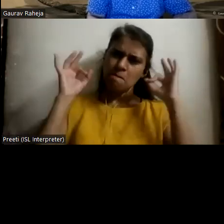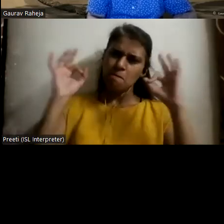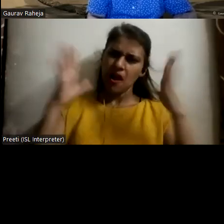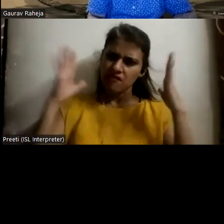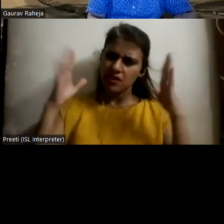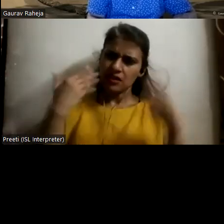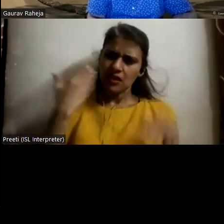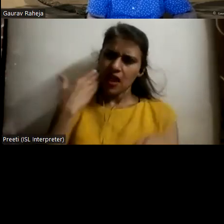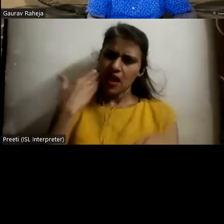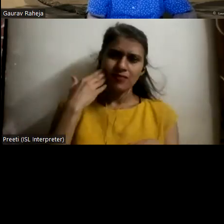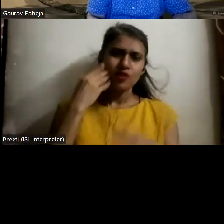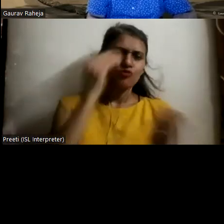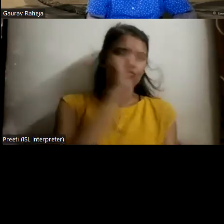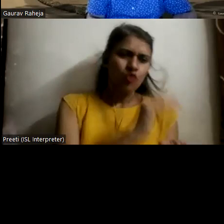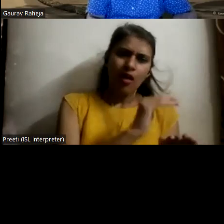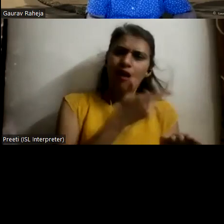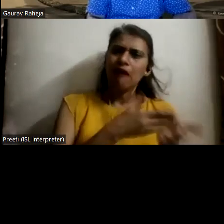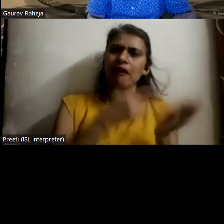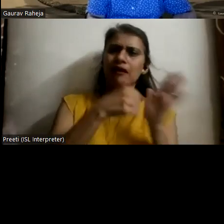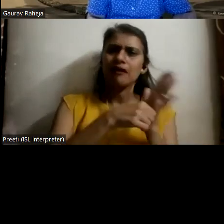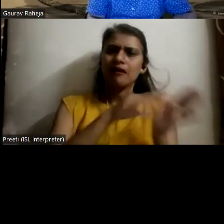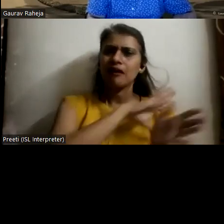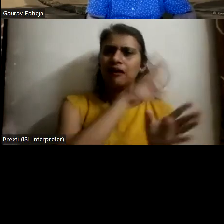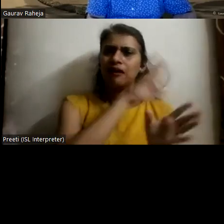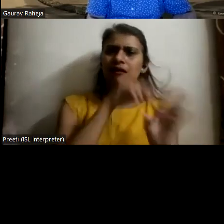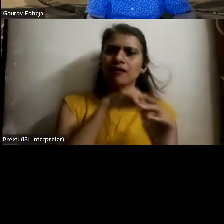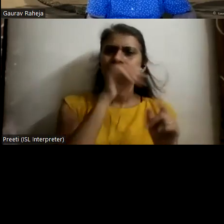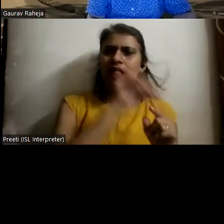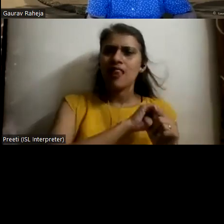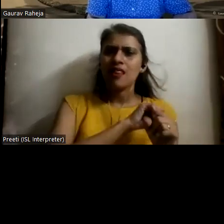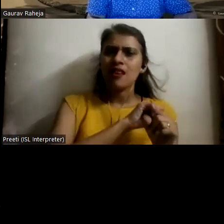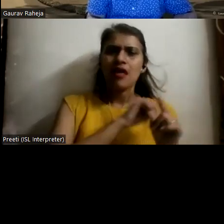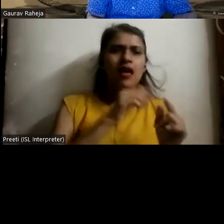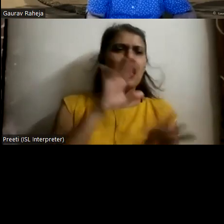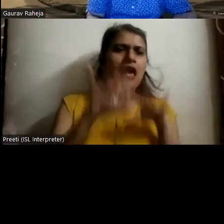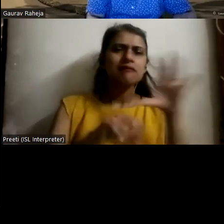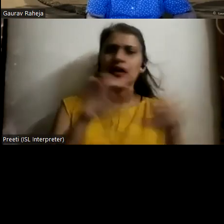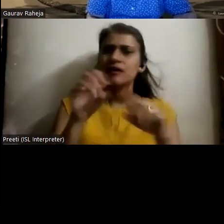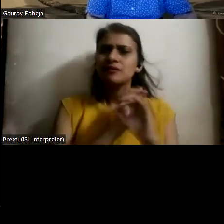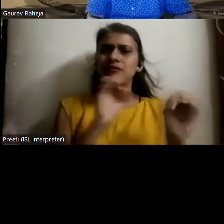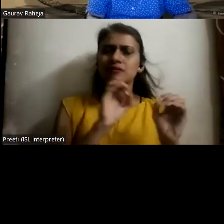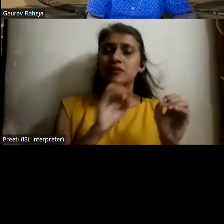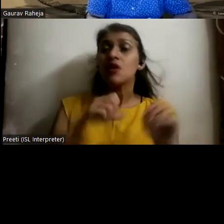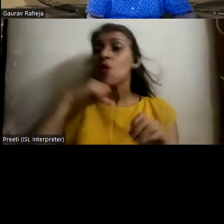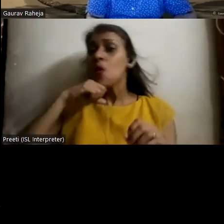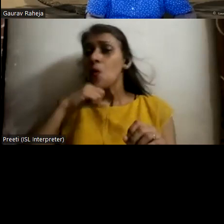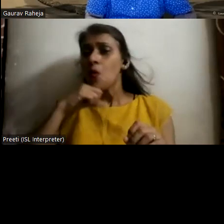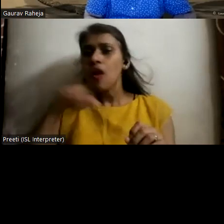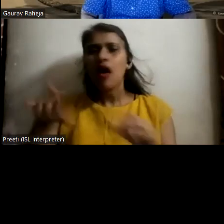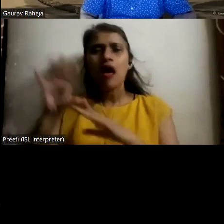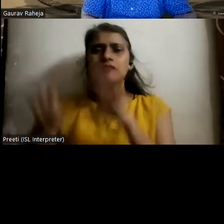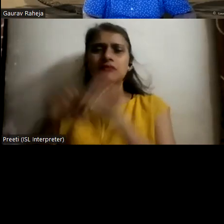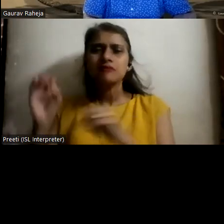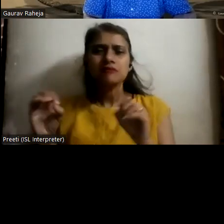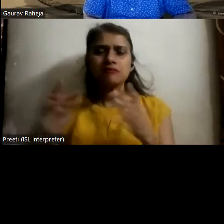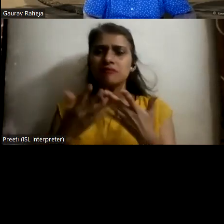So if you're designing a car, if you're designing a public transportation or a bus, we all look for that. Everybody, would